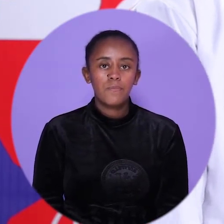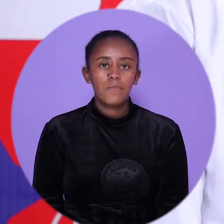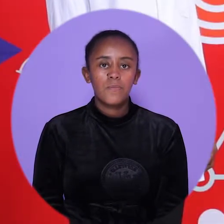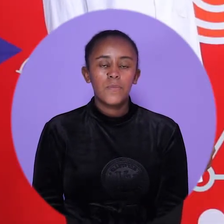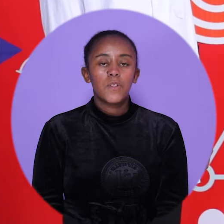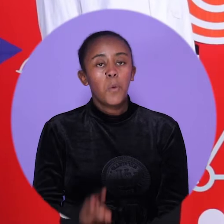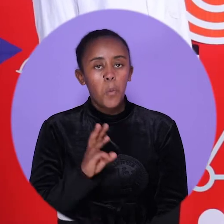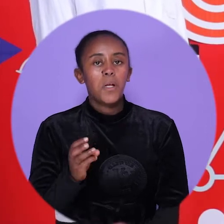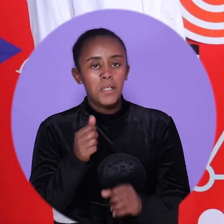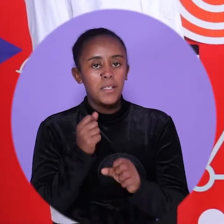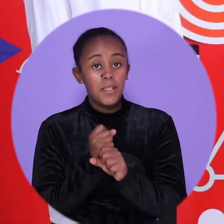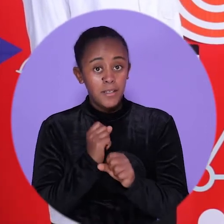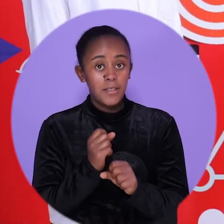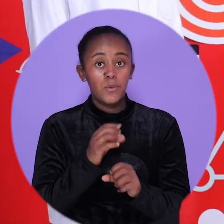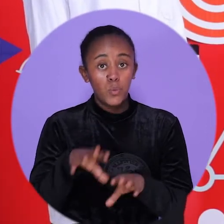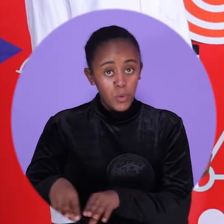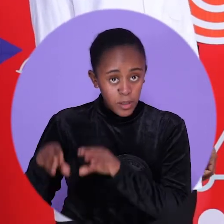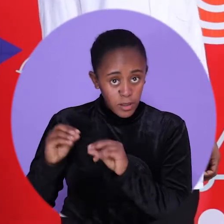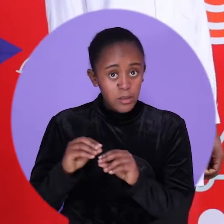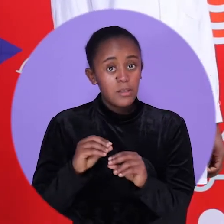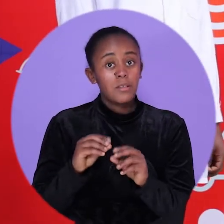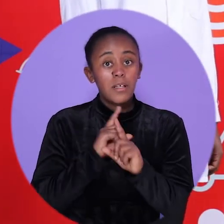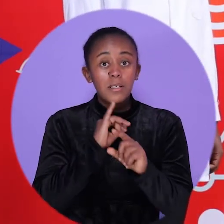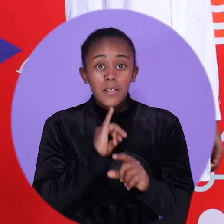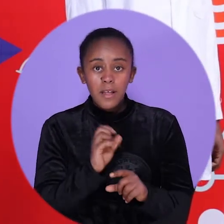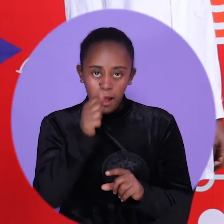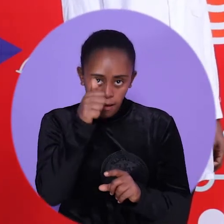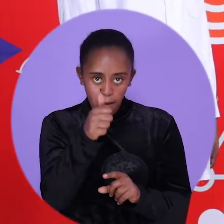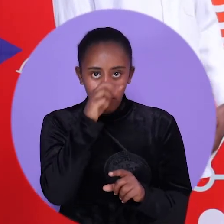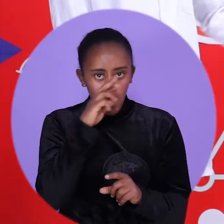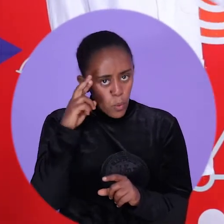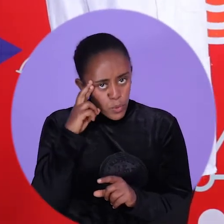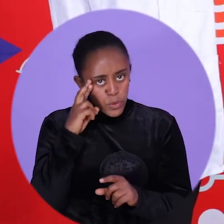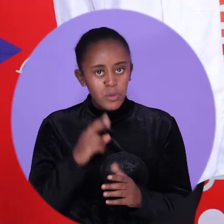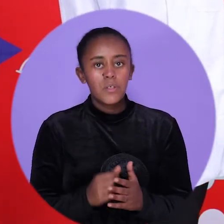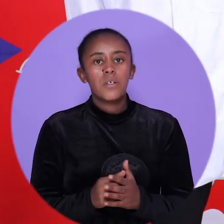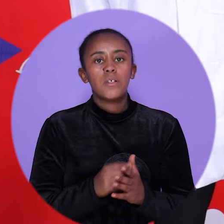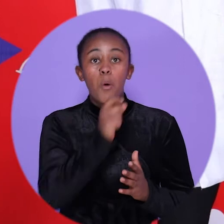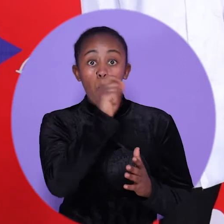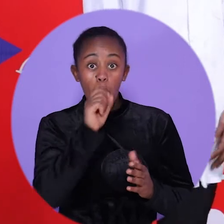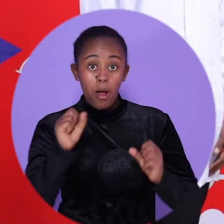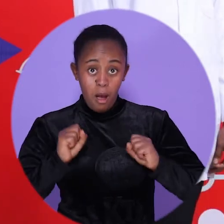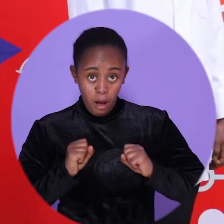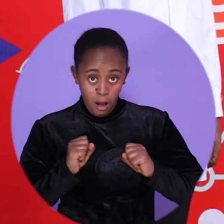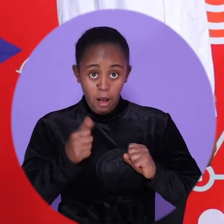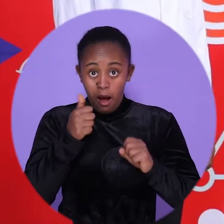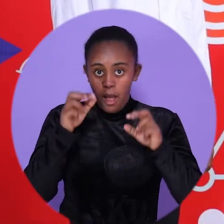Well then, student, the answer is what? A. Is that not? Because the board has